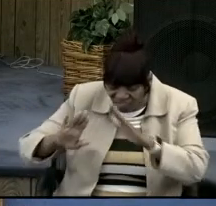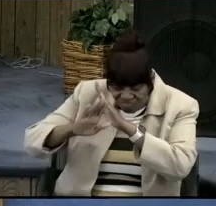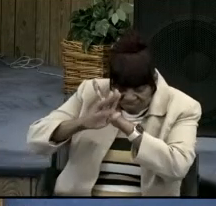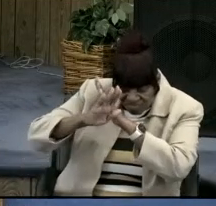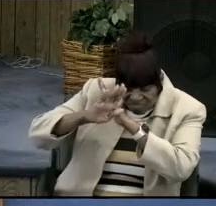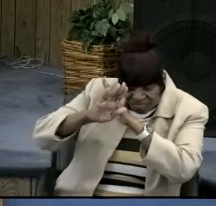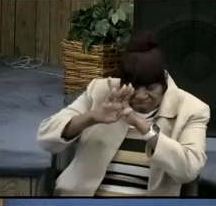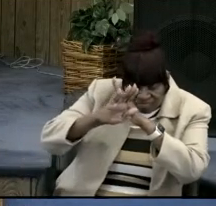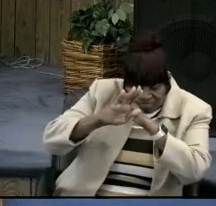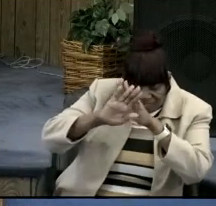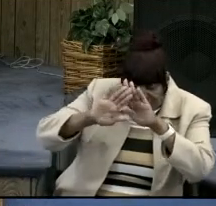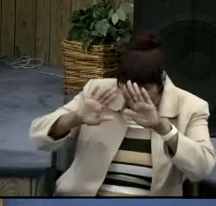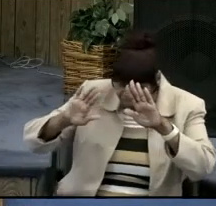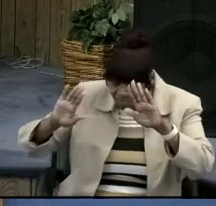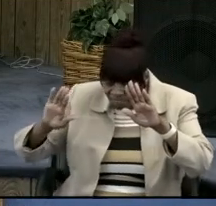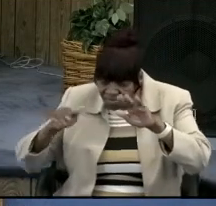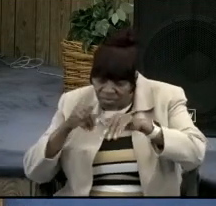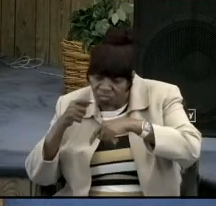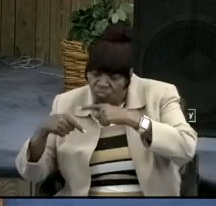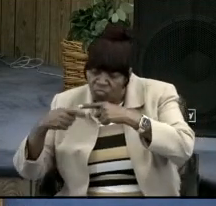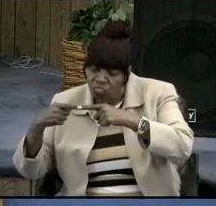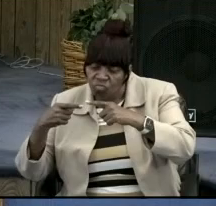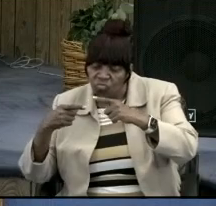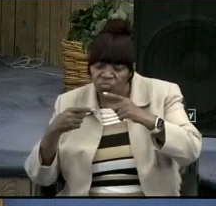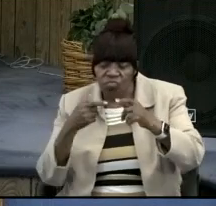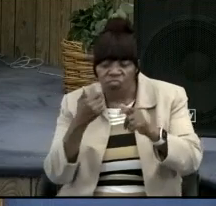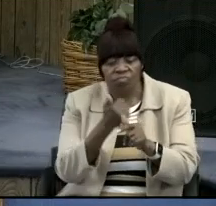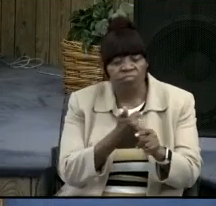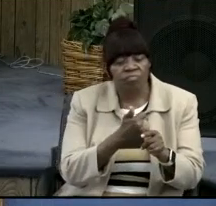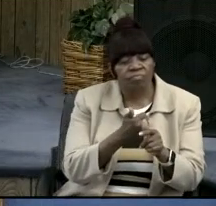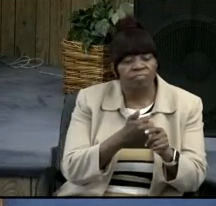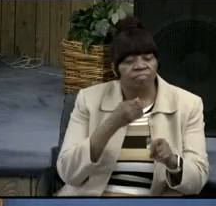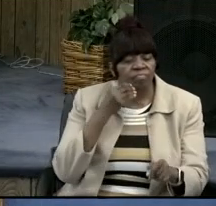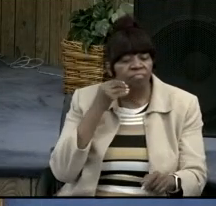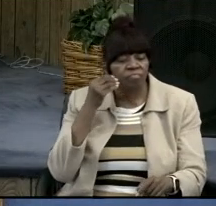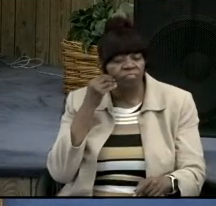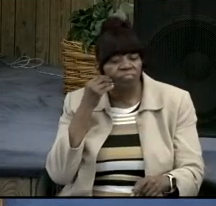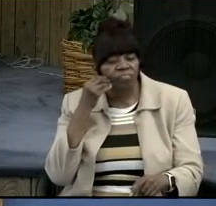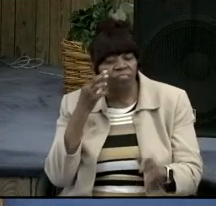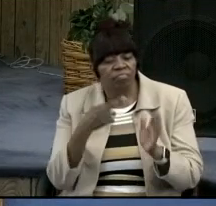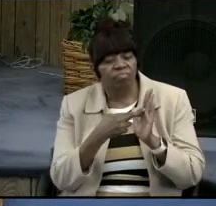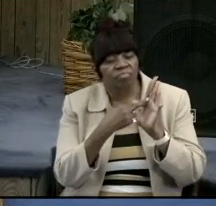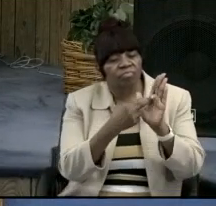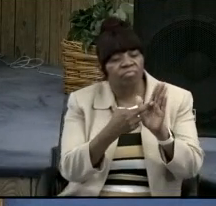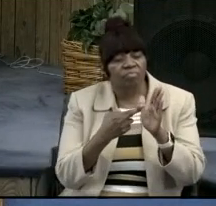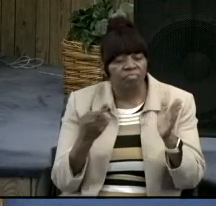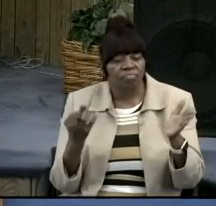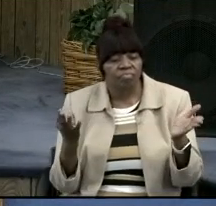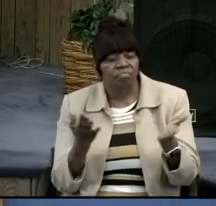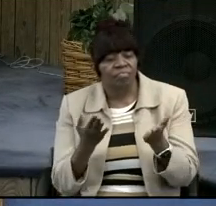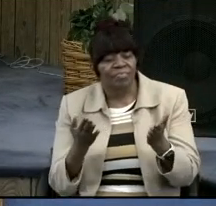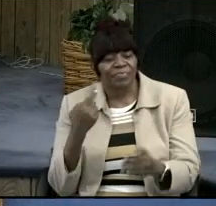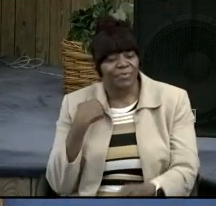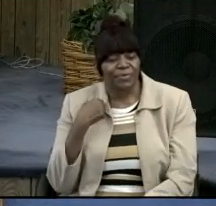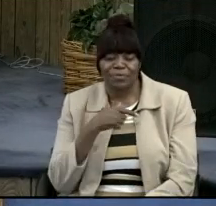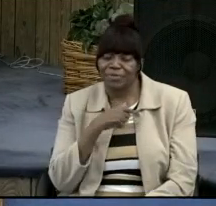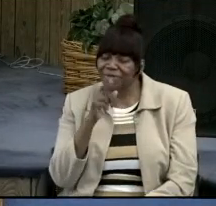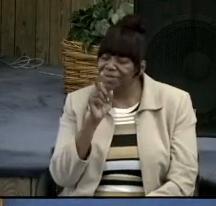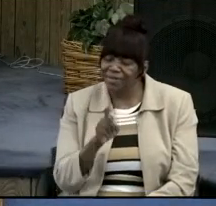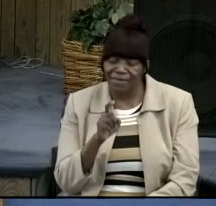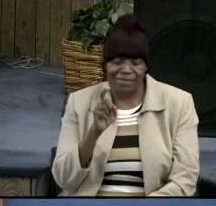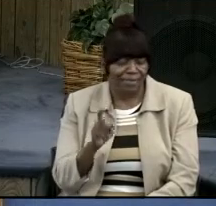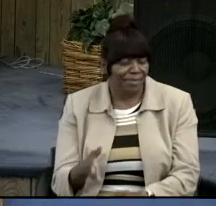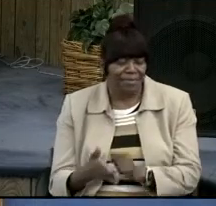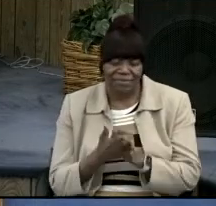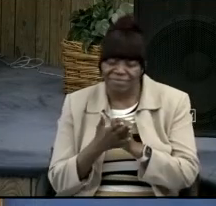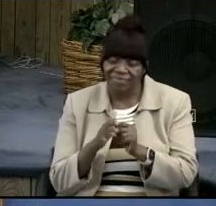And then Lord, from there you go out to each home represented here. Lord, you know that we need some help.